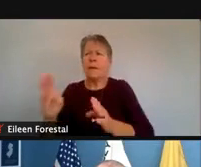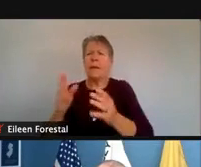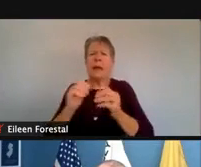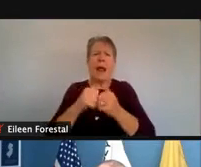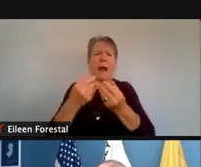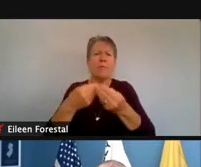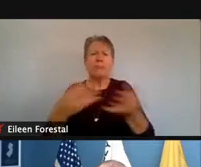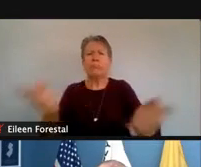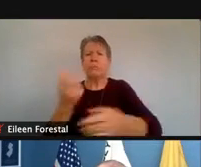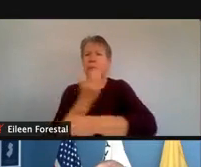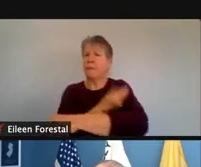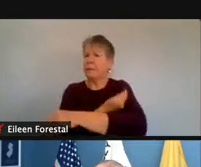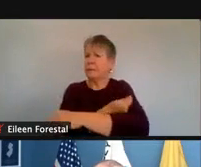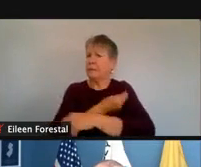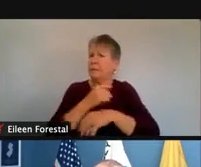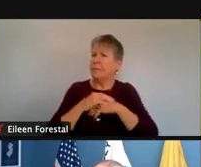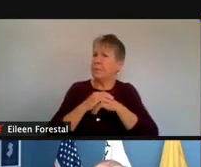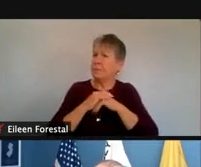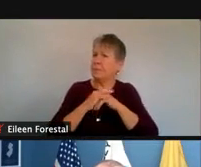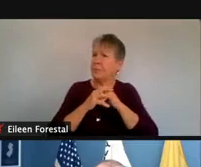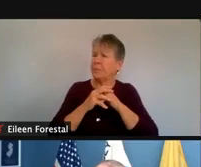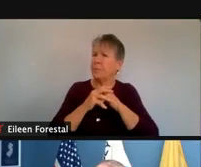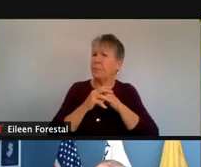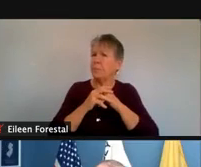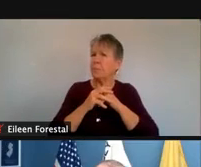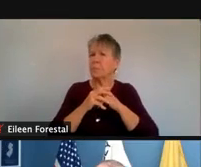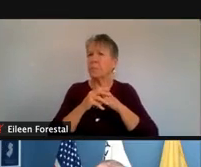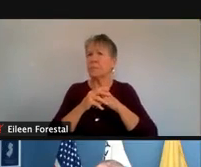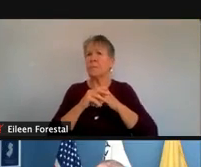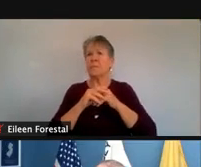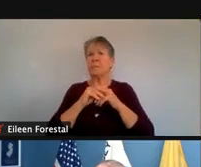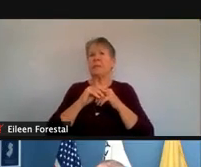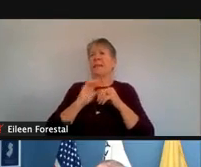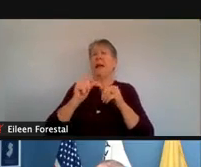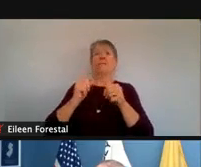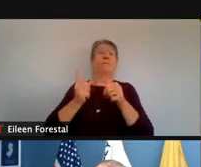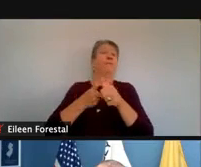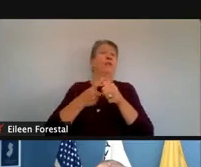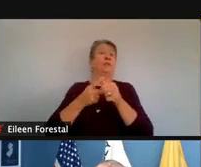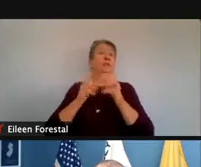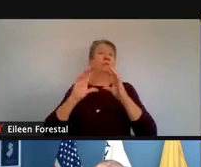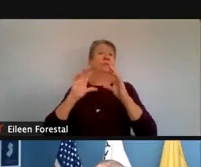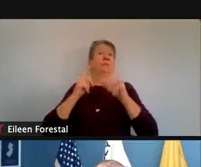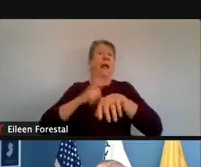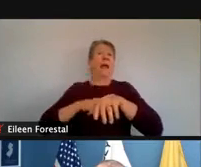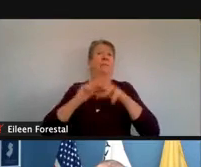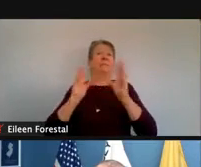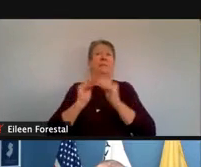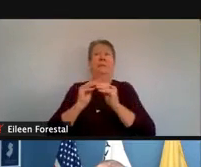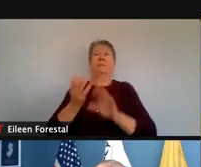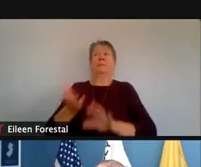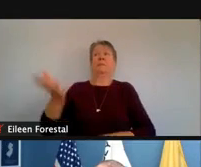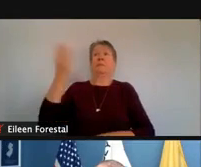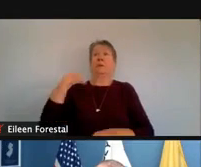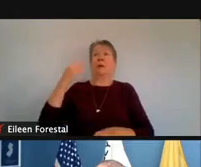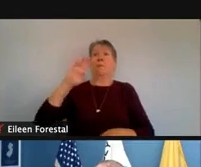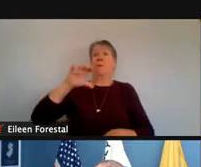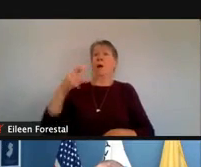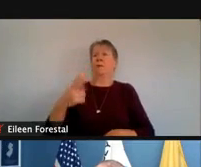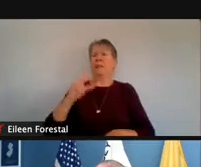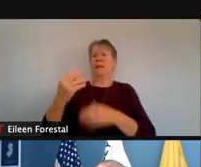to provide guidance to the department to ensure that our response to COVID-19 is based on the latest